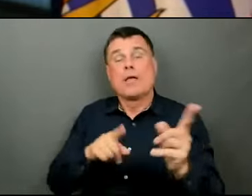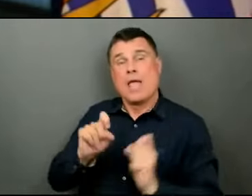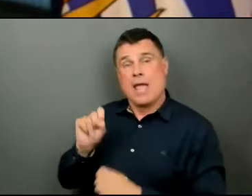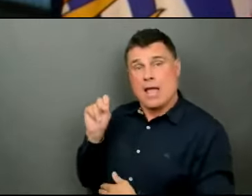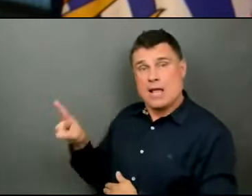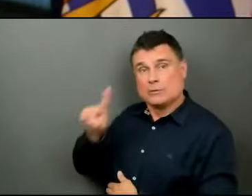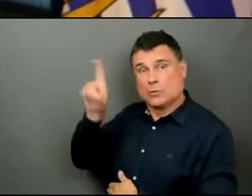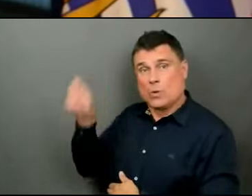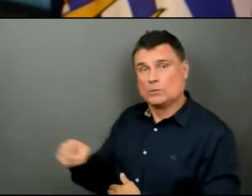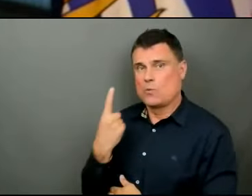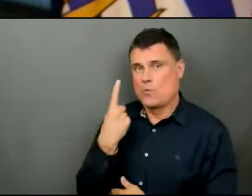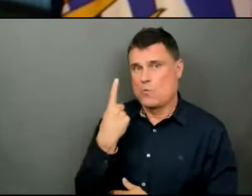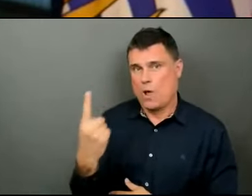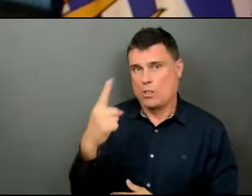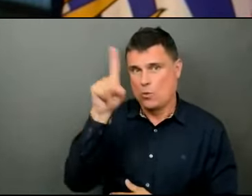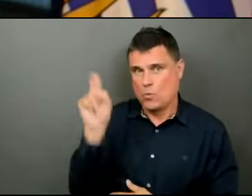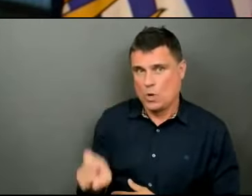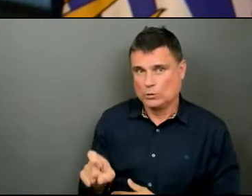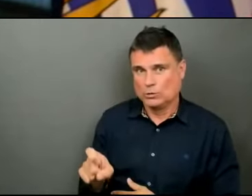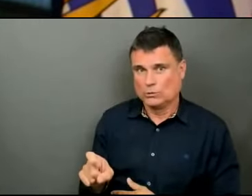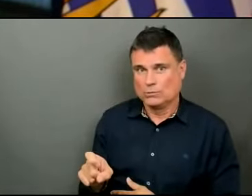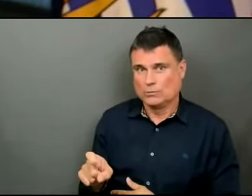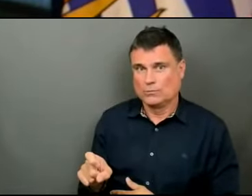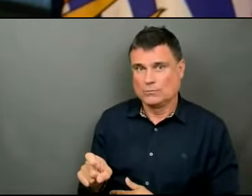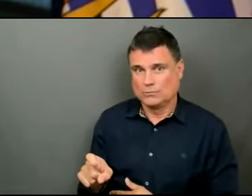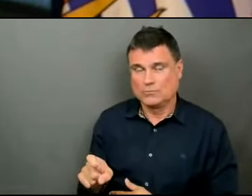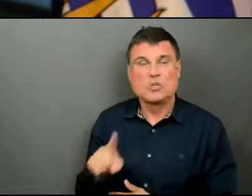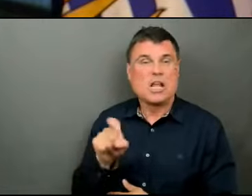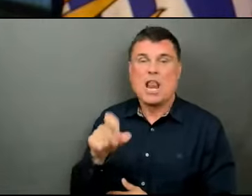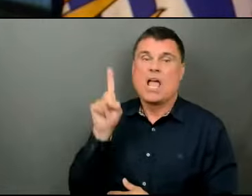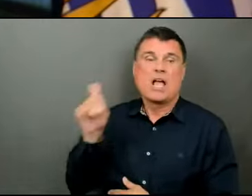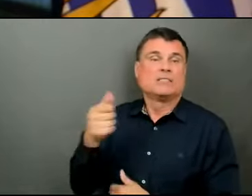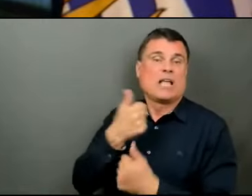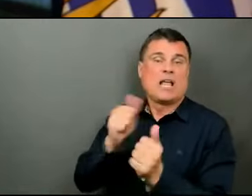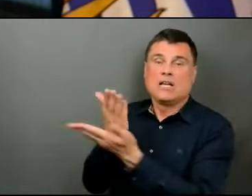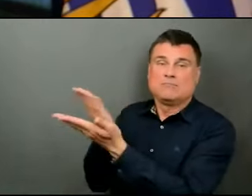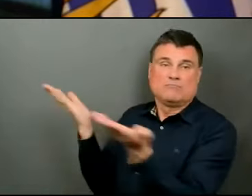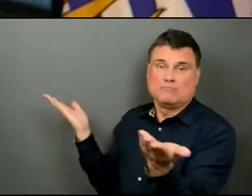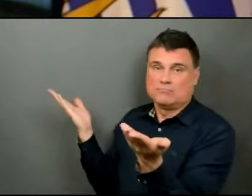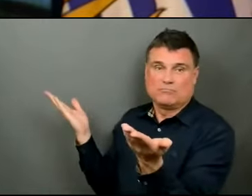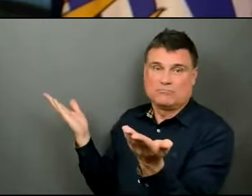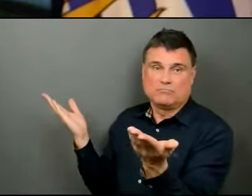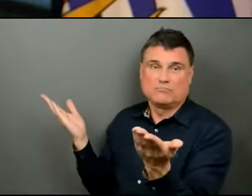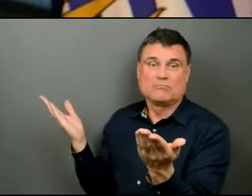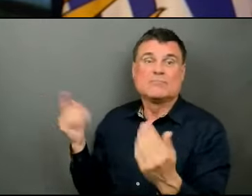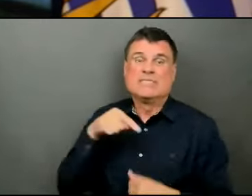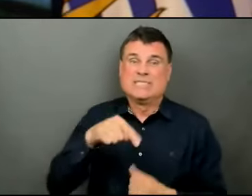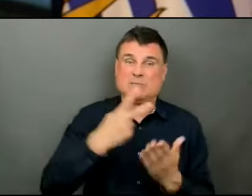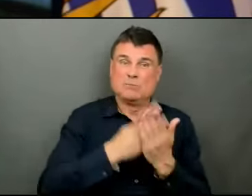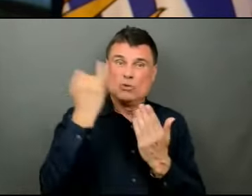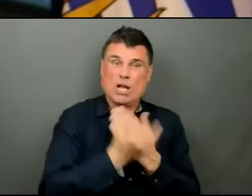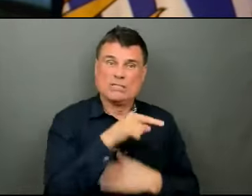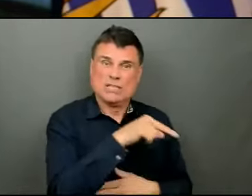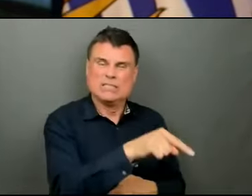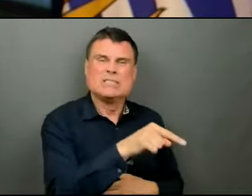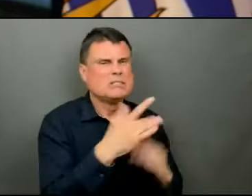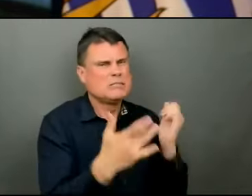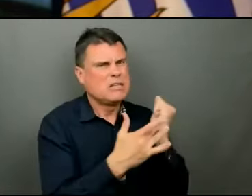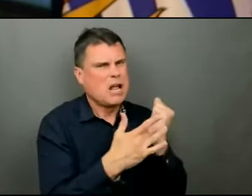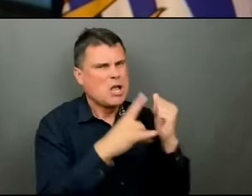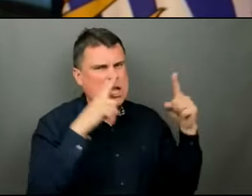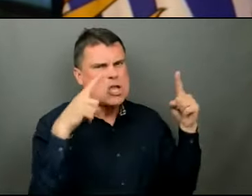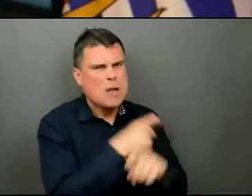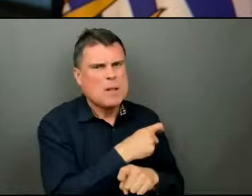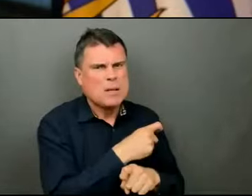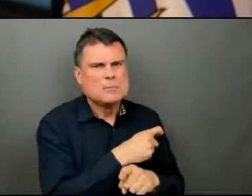your questions to whomever you like. This is a technically complex project as well, so there may be some things that require the details you're